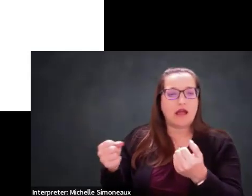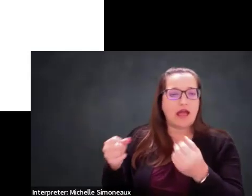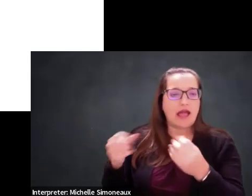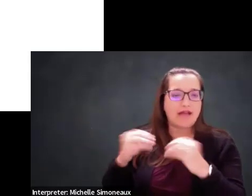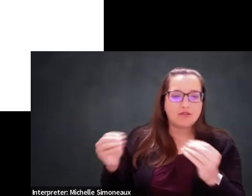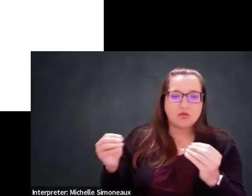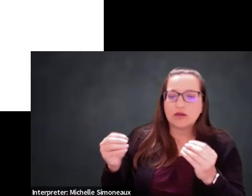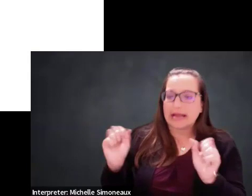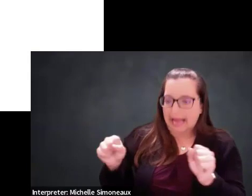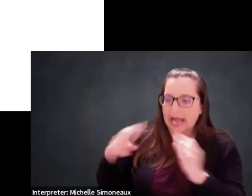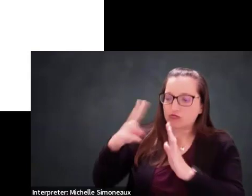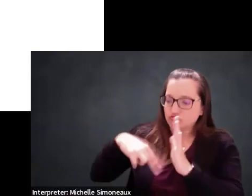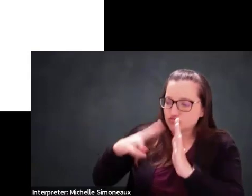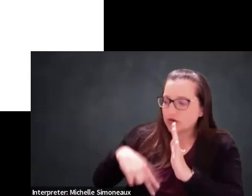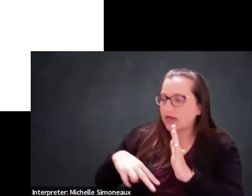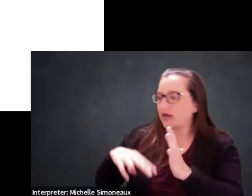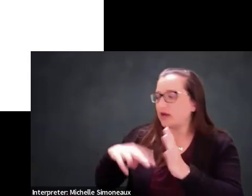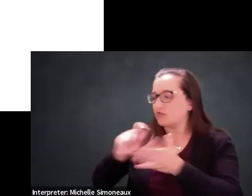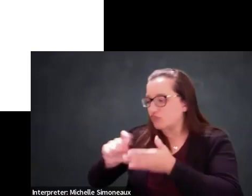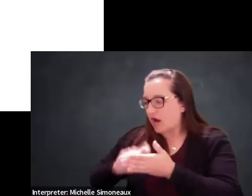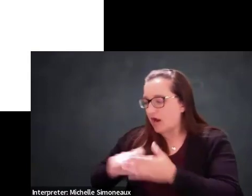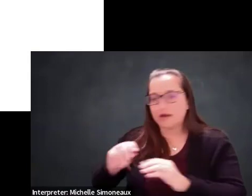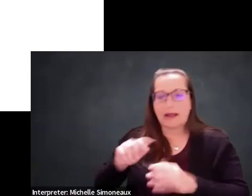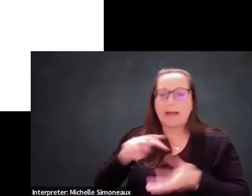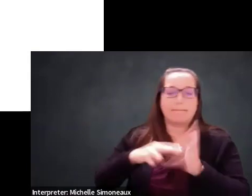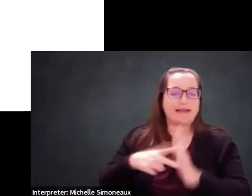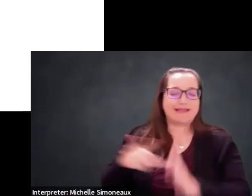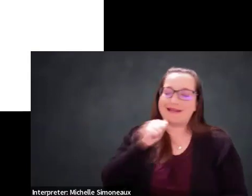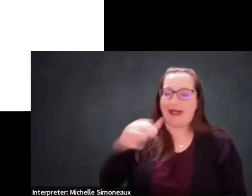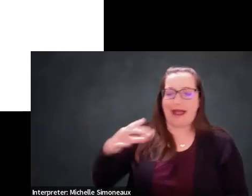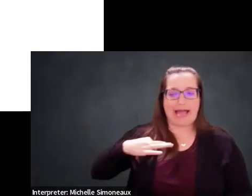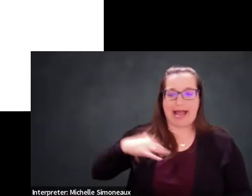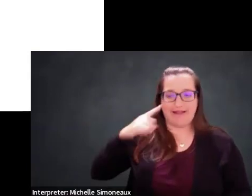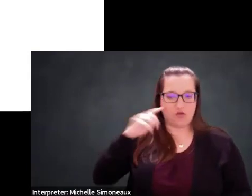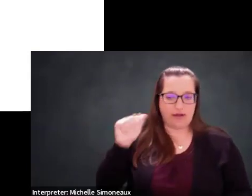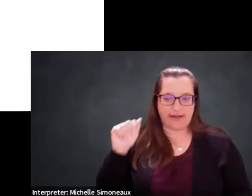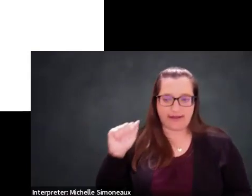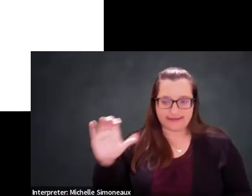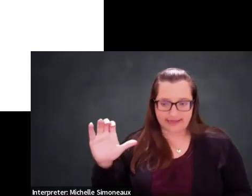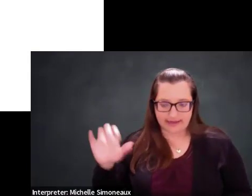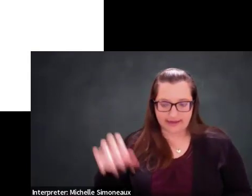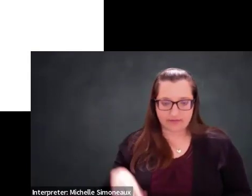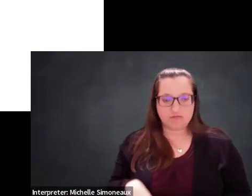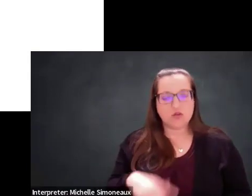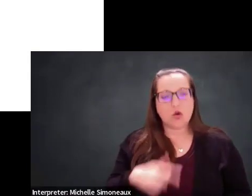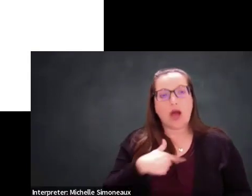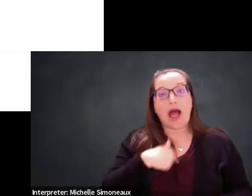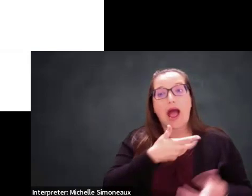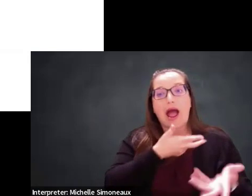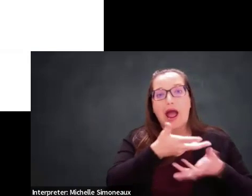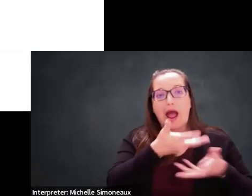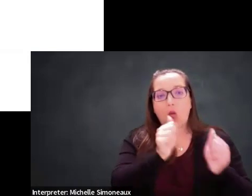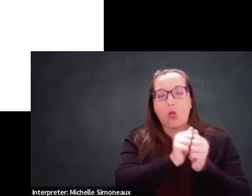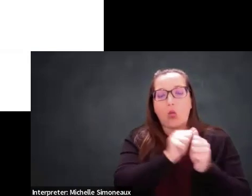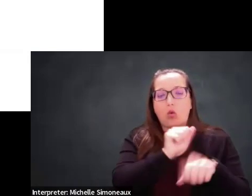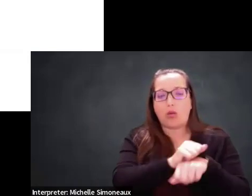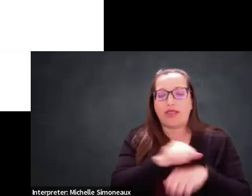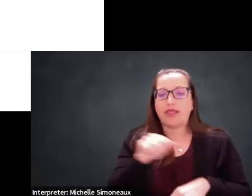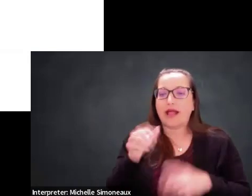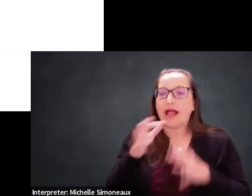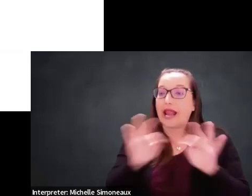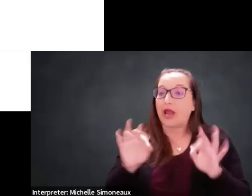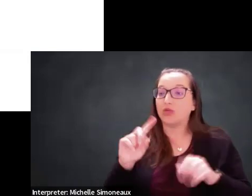is a child who is not a candidate. So something that I worked with Language First with is creating a determining candidacy for